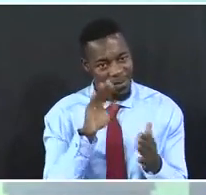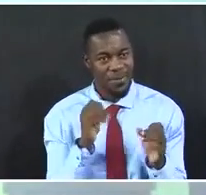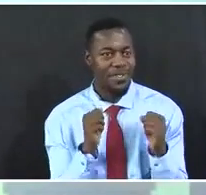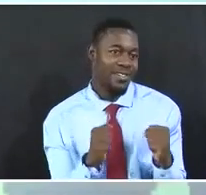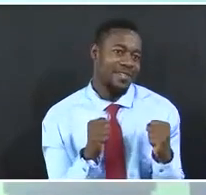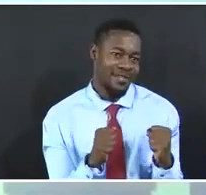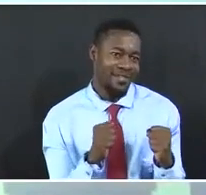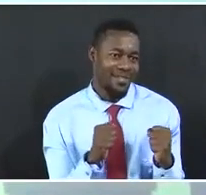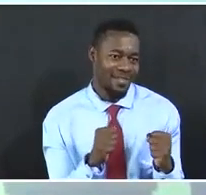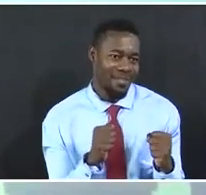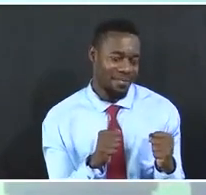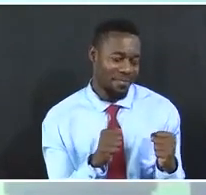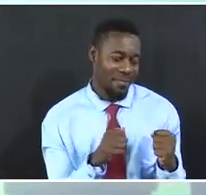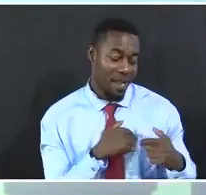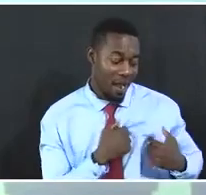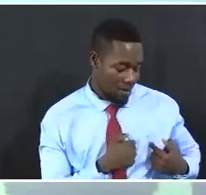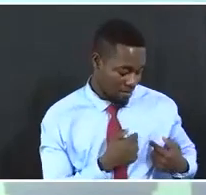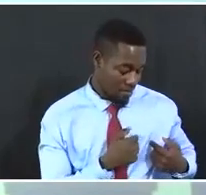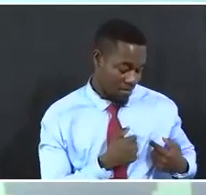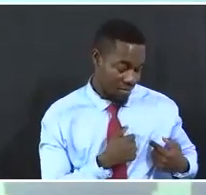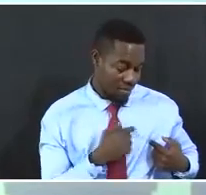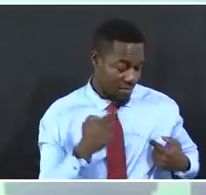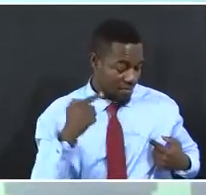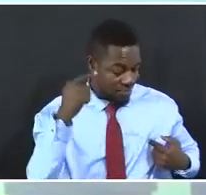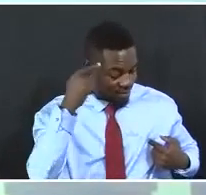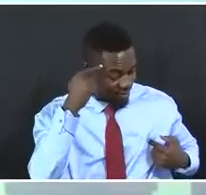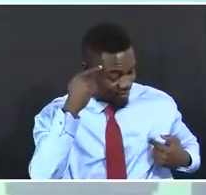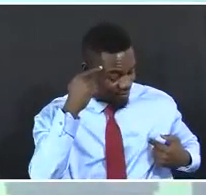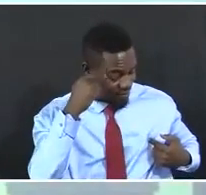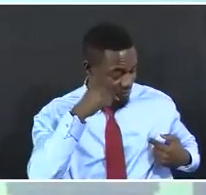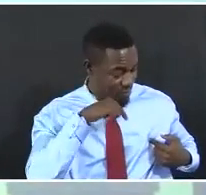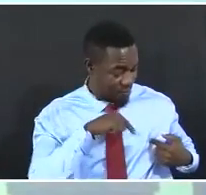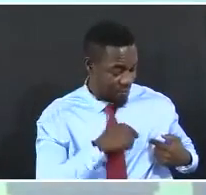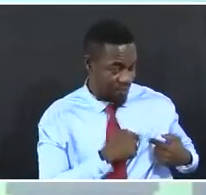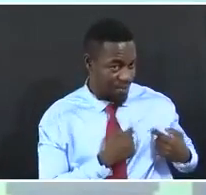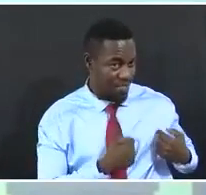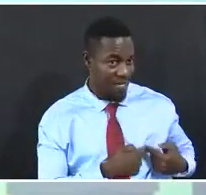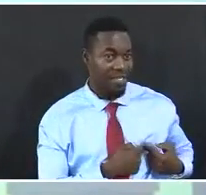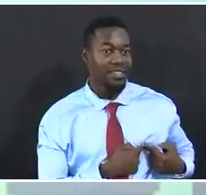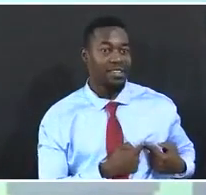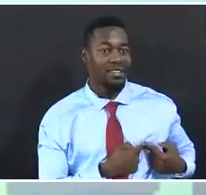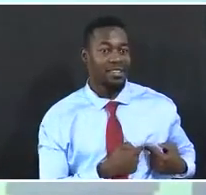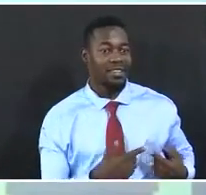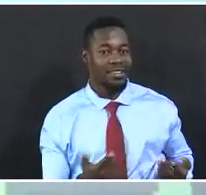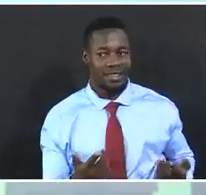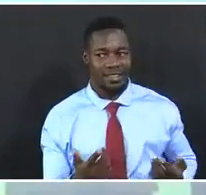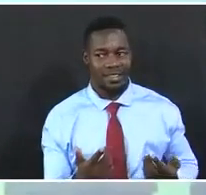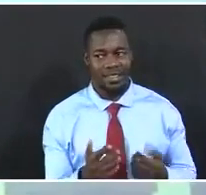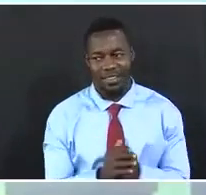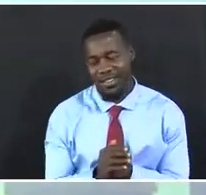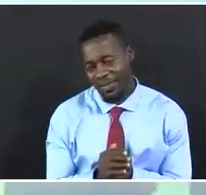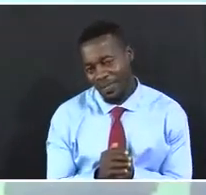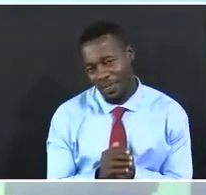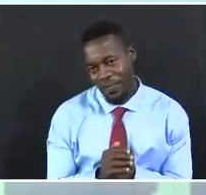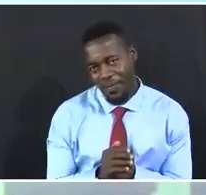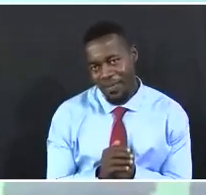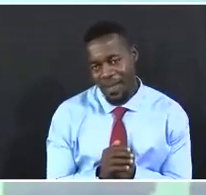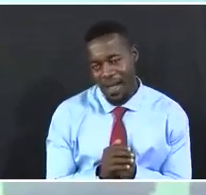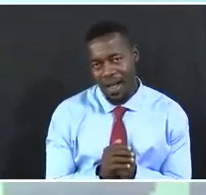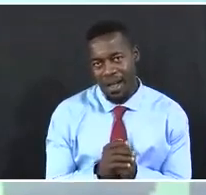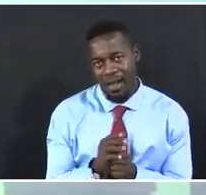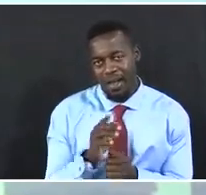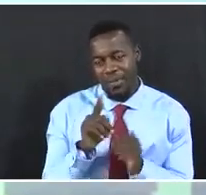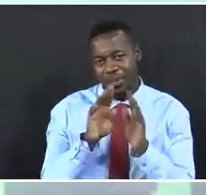23. Mark chapter 7, verse 20 to 23. It reads, he went on, and this is Jesus. He says, what comes out of a